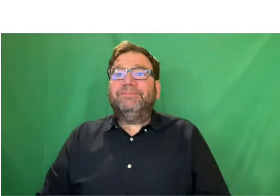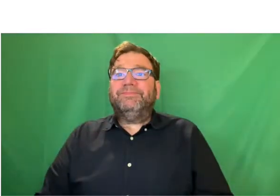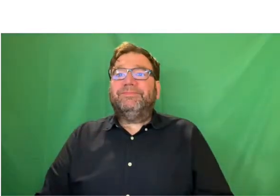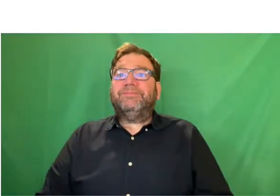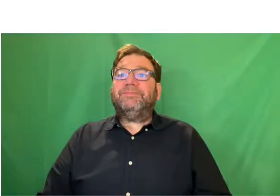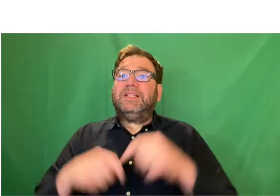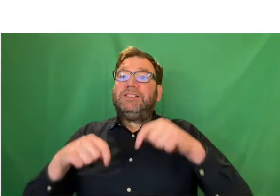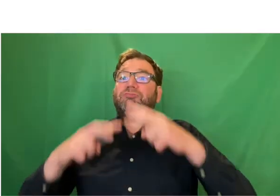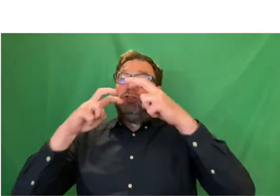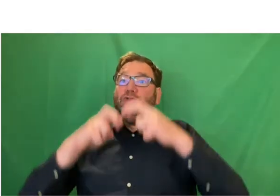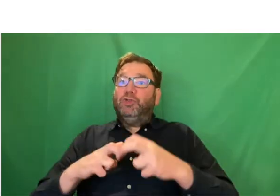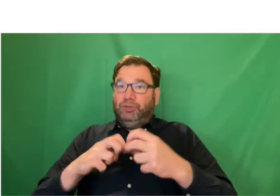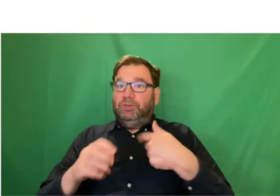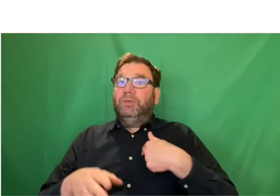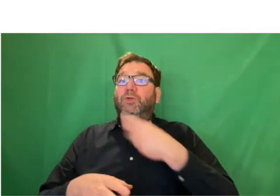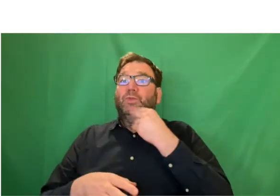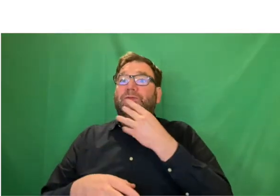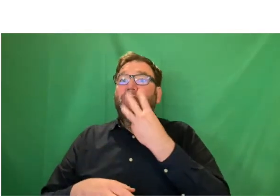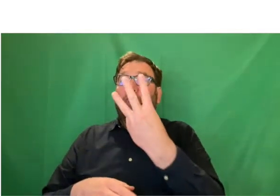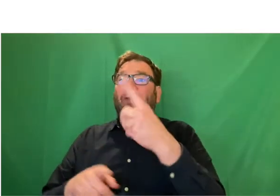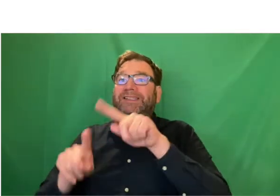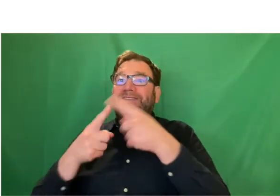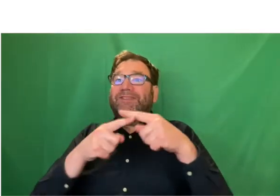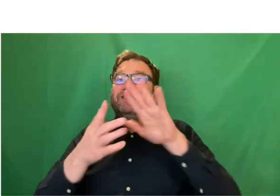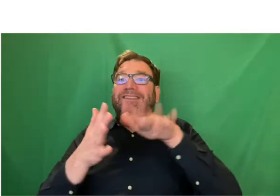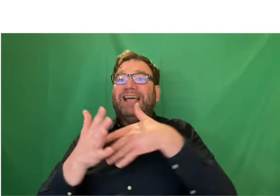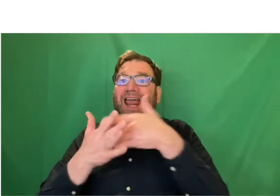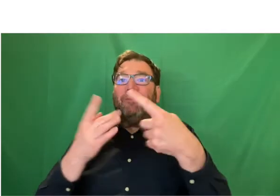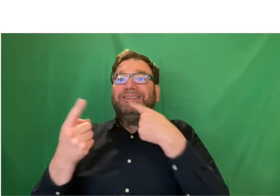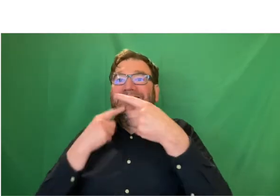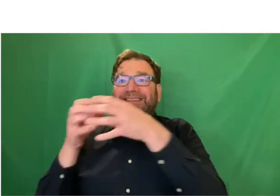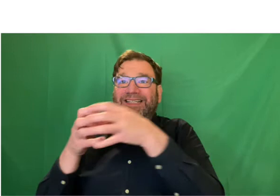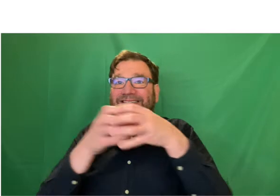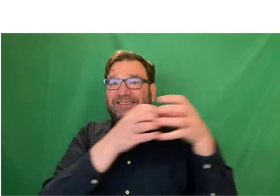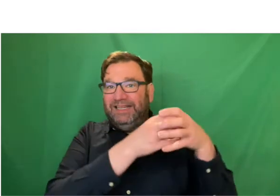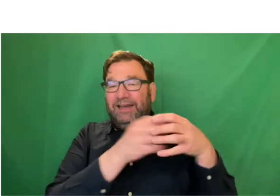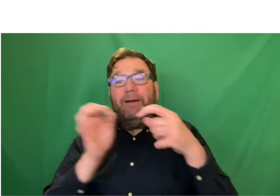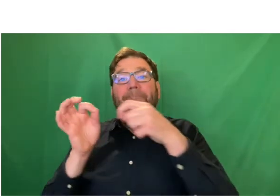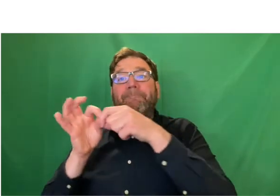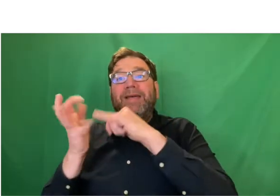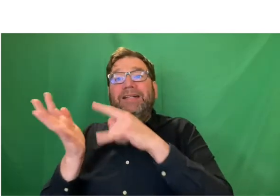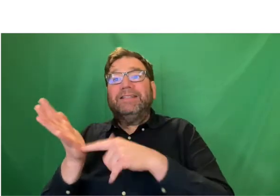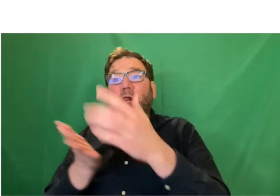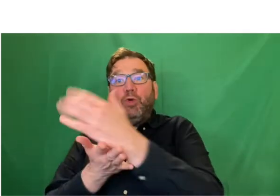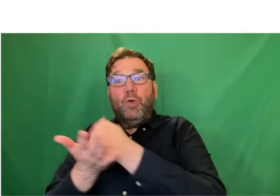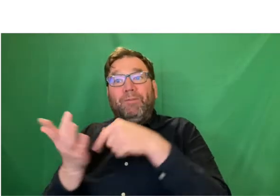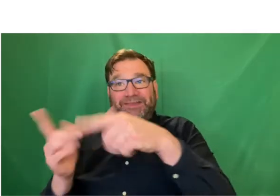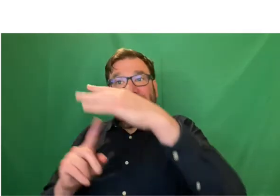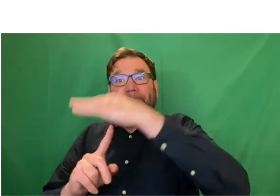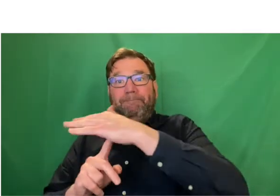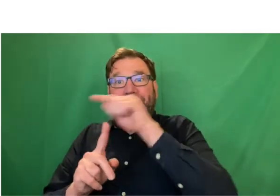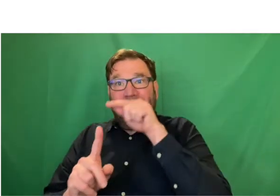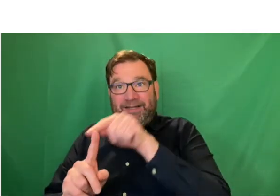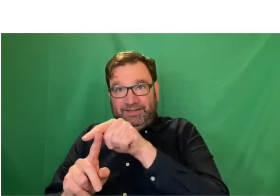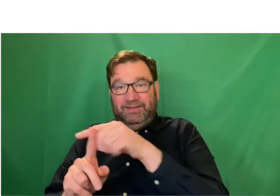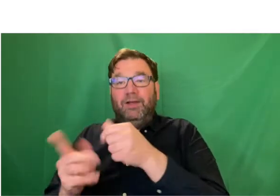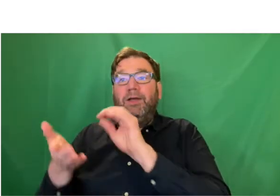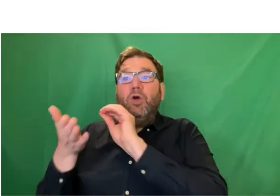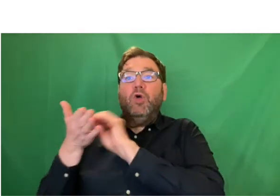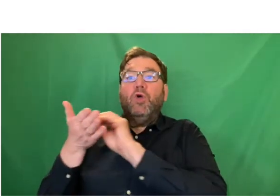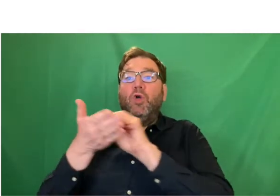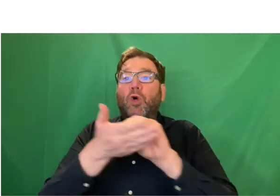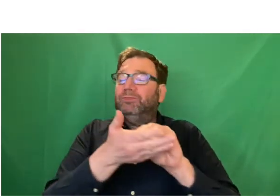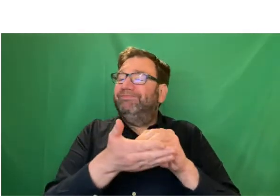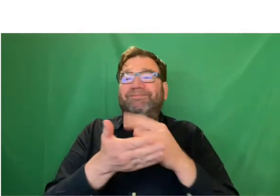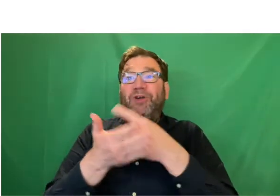In this work, we use 3 different sign language datasets. BSL corpus is our main dataset. In this